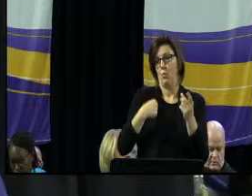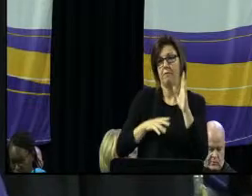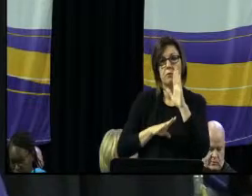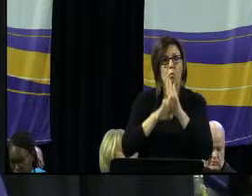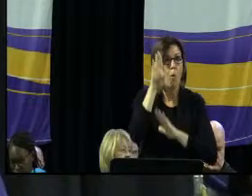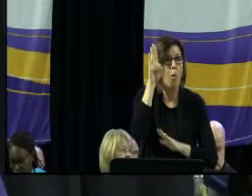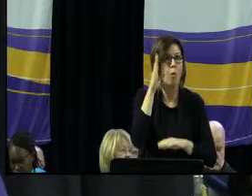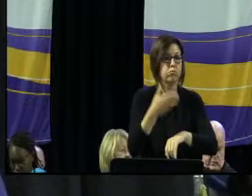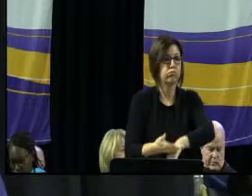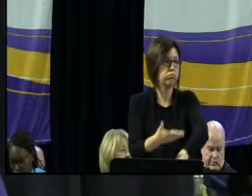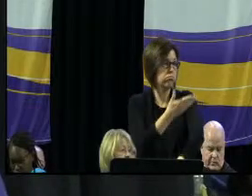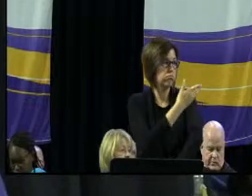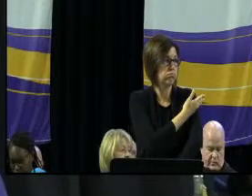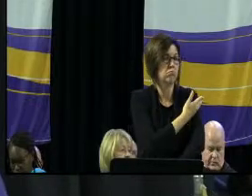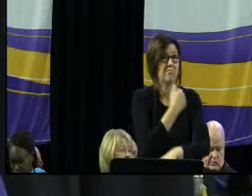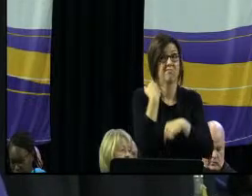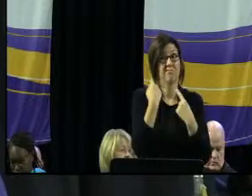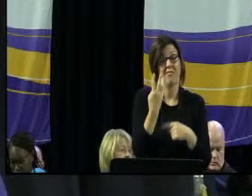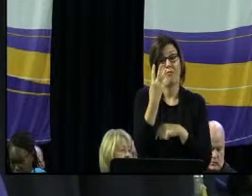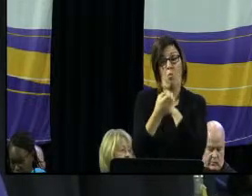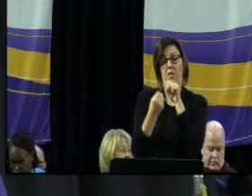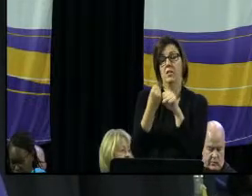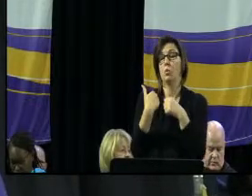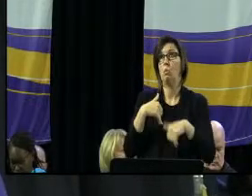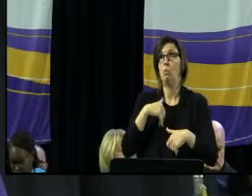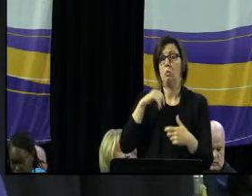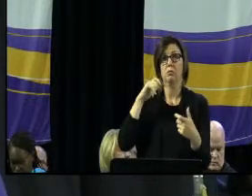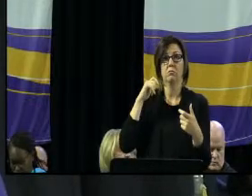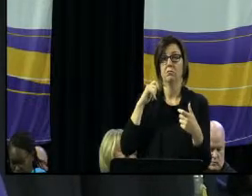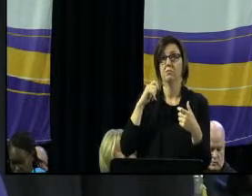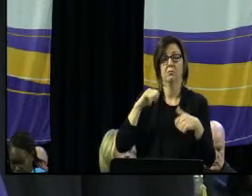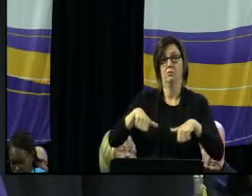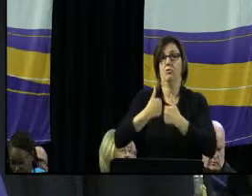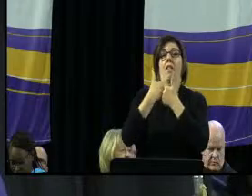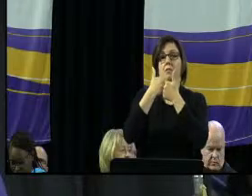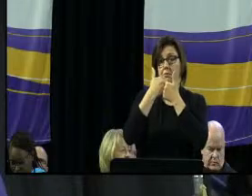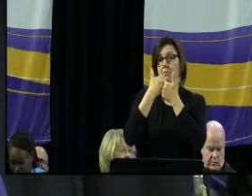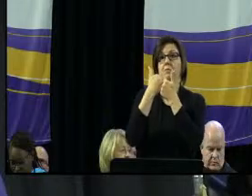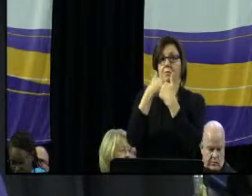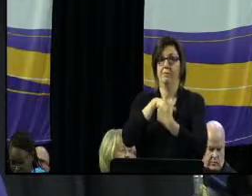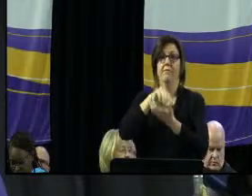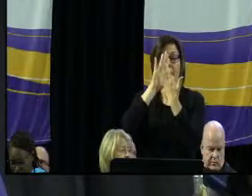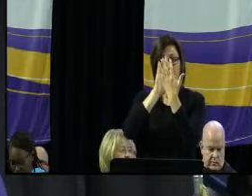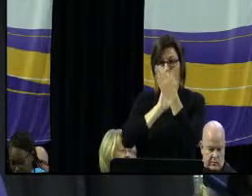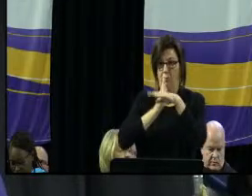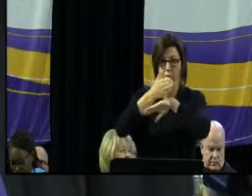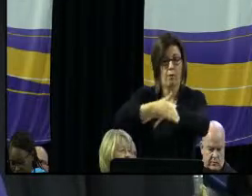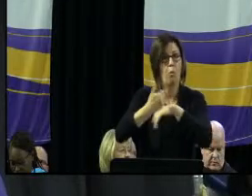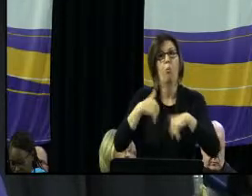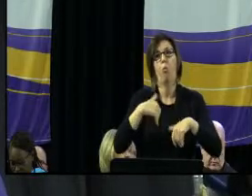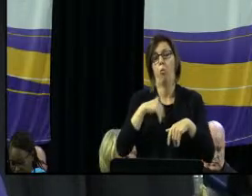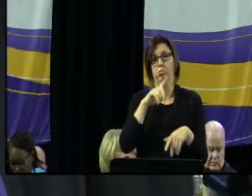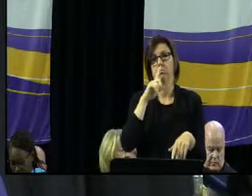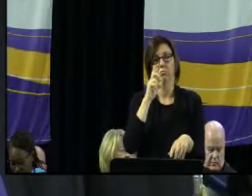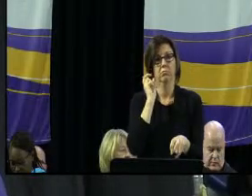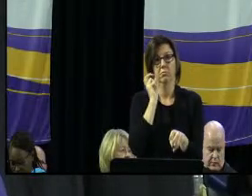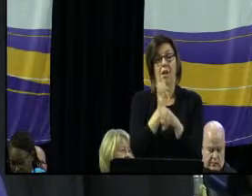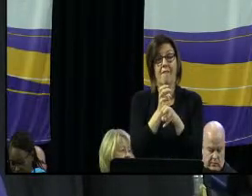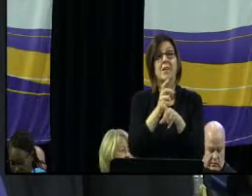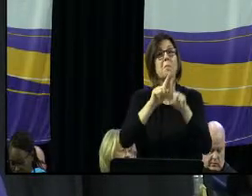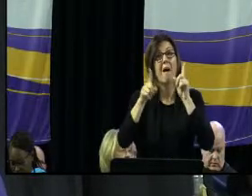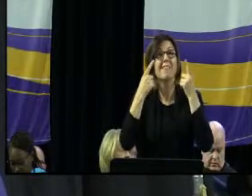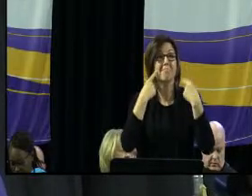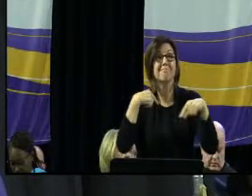especially the 4 years we had with all of the new challenges we learned to face and overcome. However, there is one unifying factor I think I